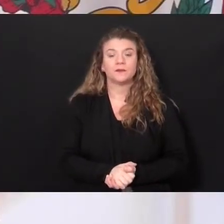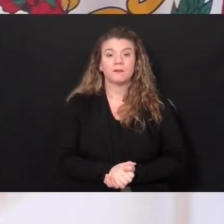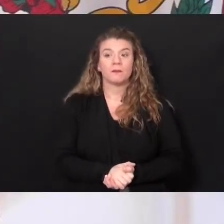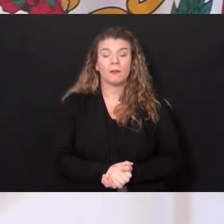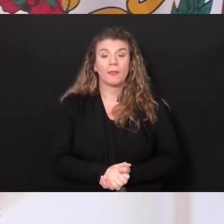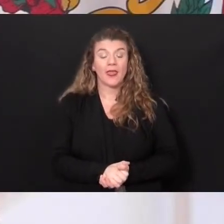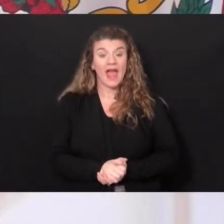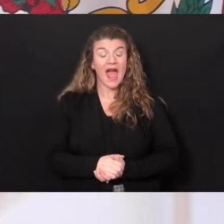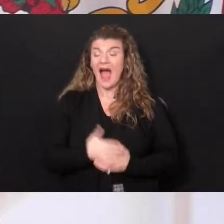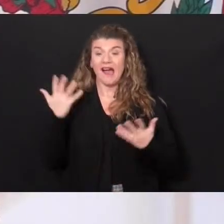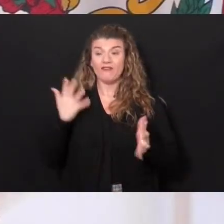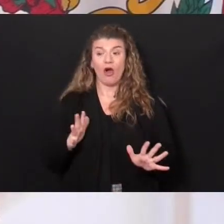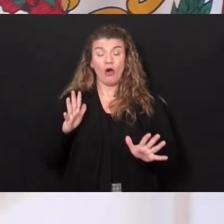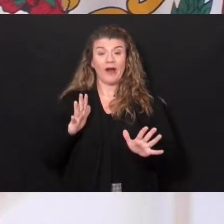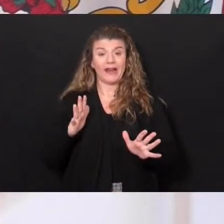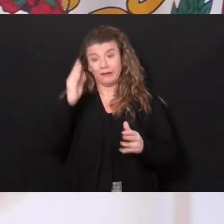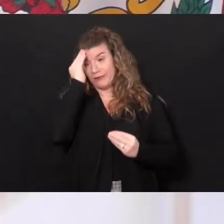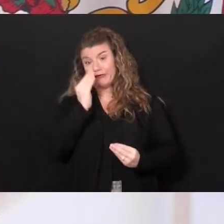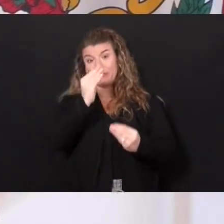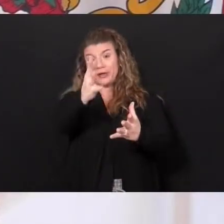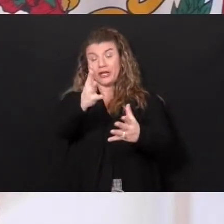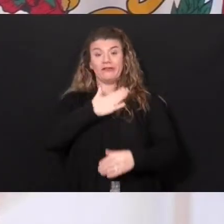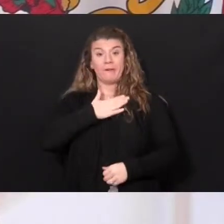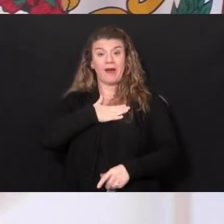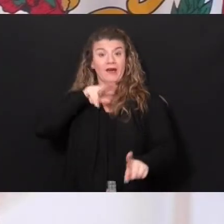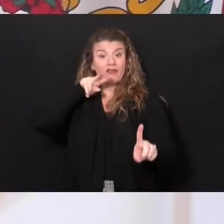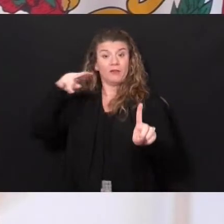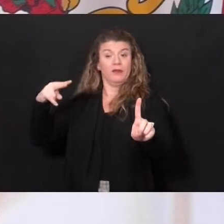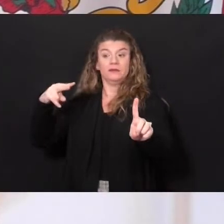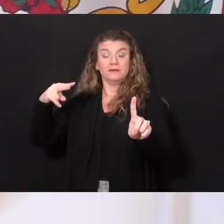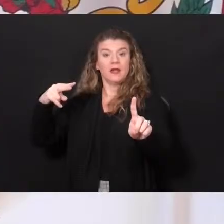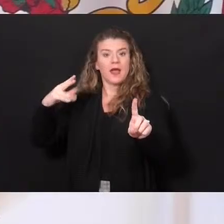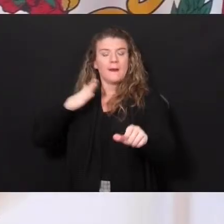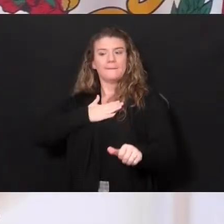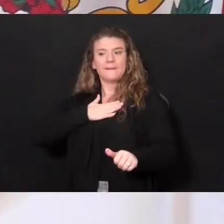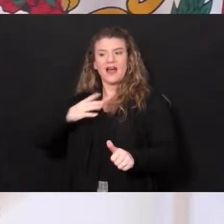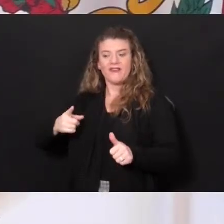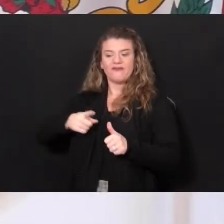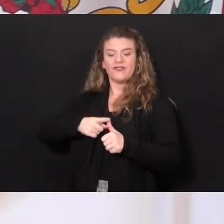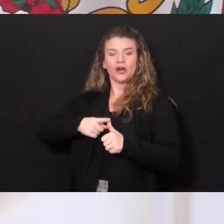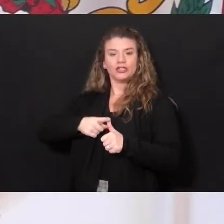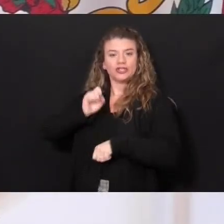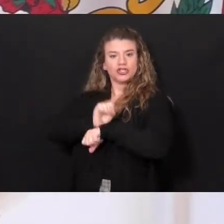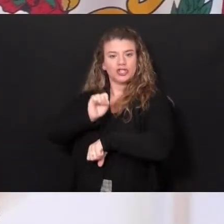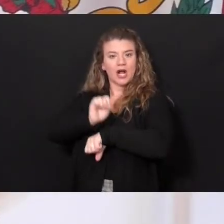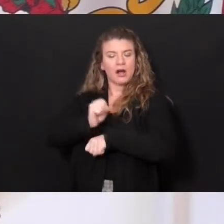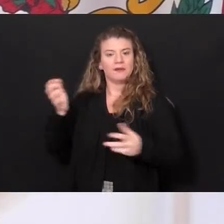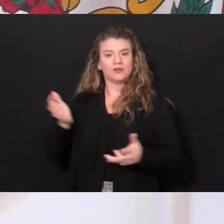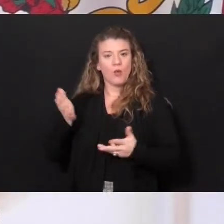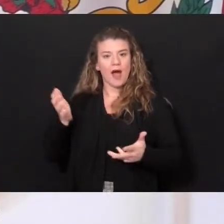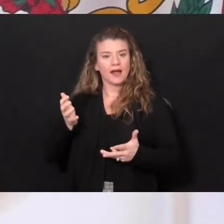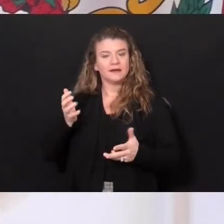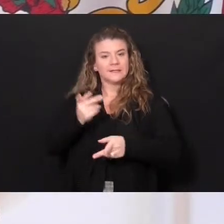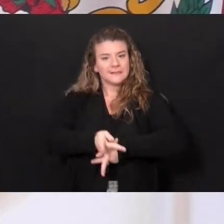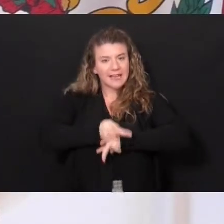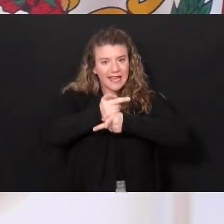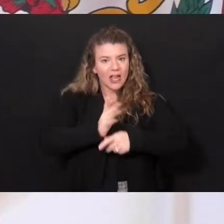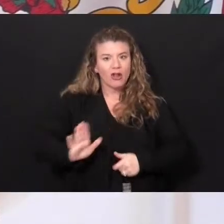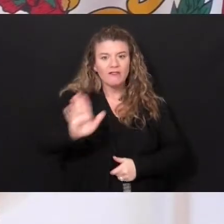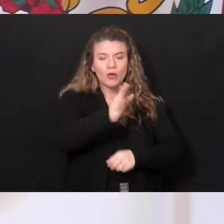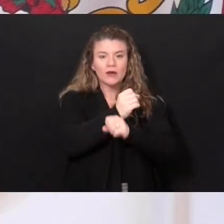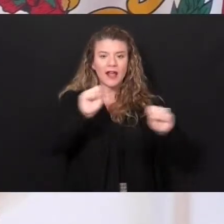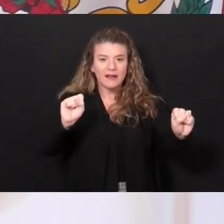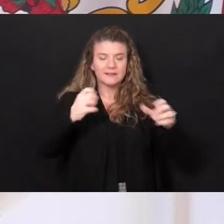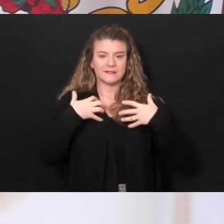from my standpoint as your governor, the first thing and foremost that I've got to do is look out for your health and safety. And